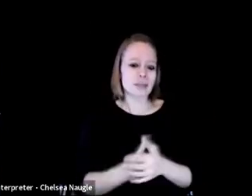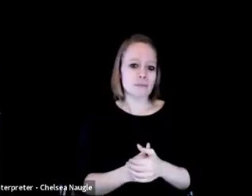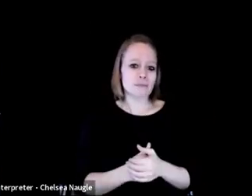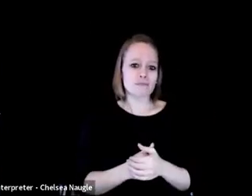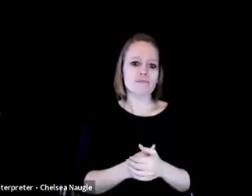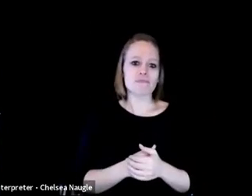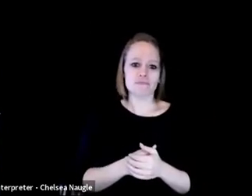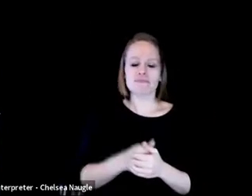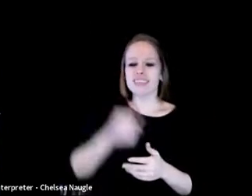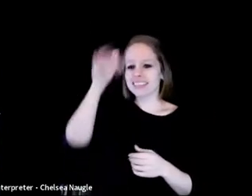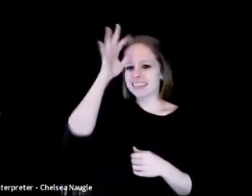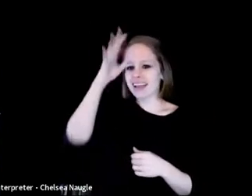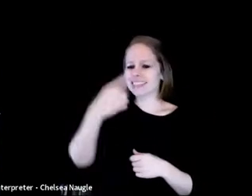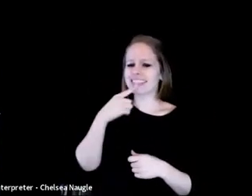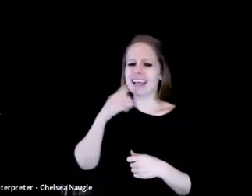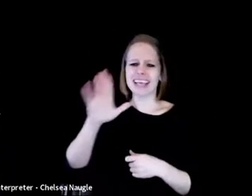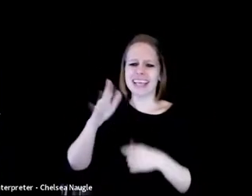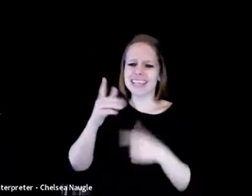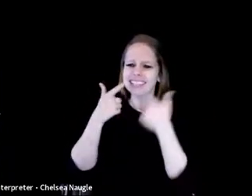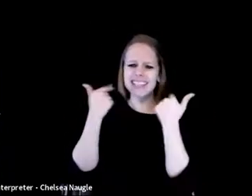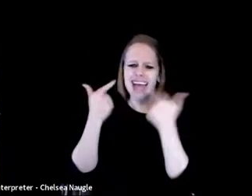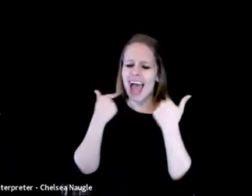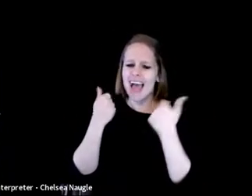contagious love. Yeah.